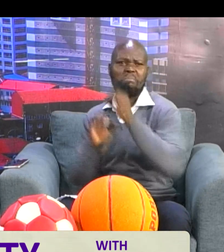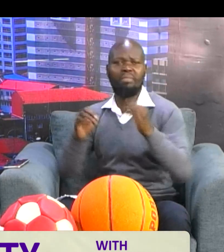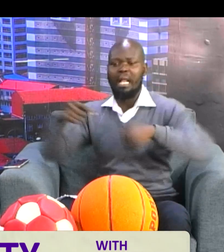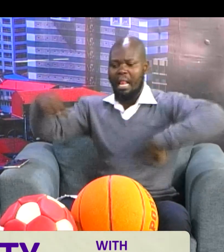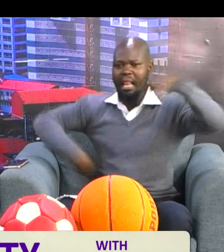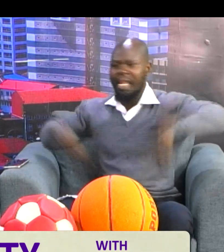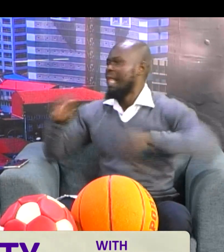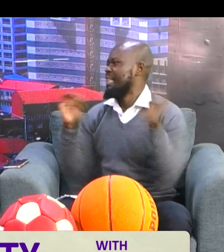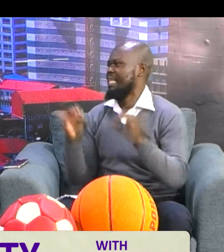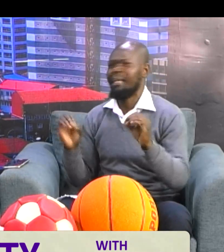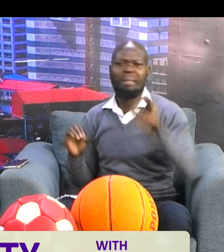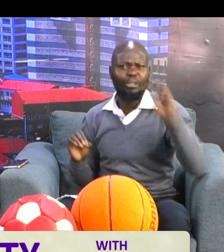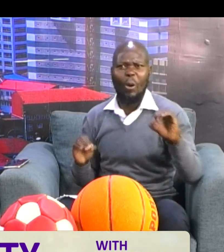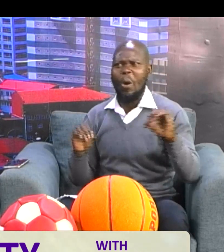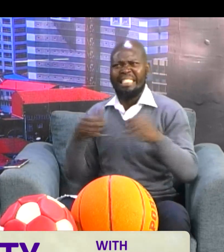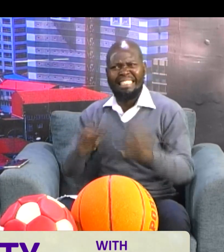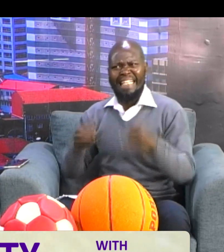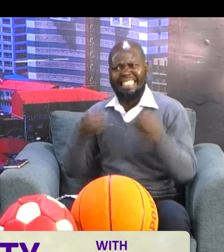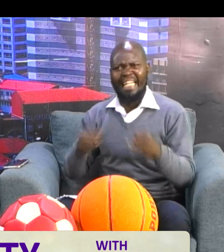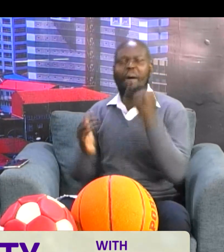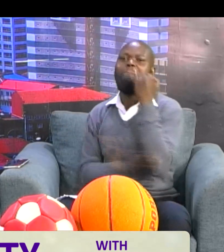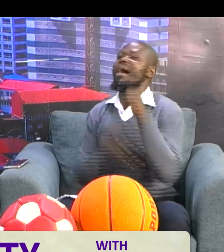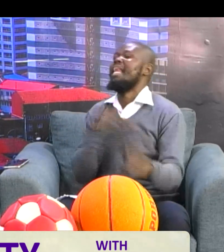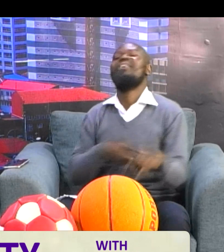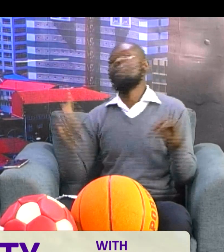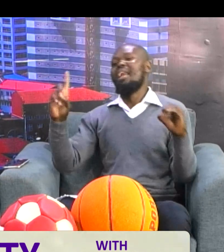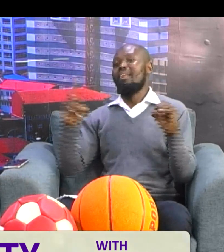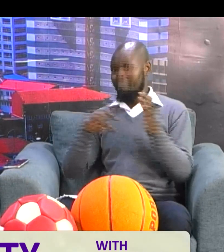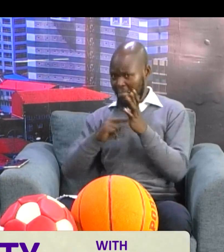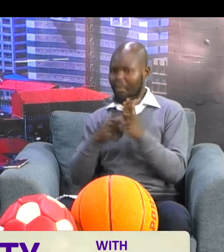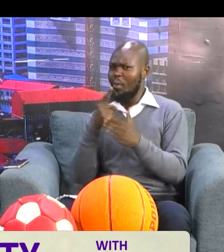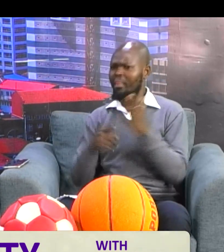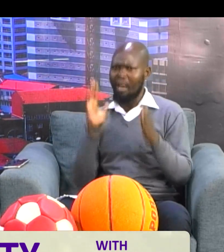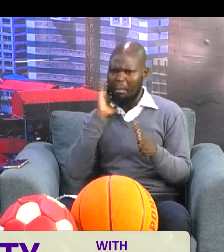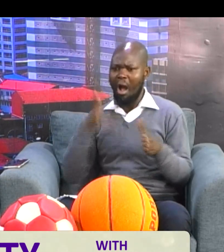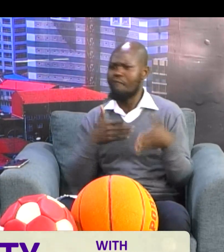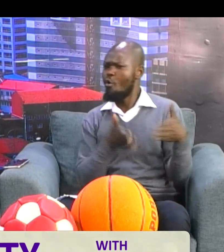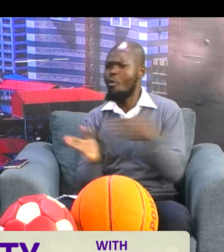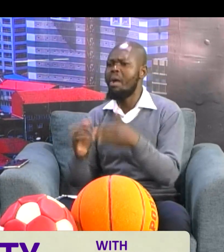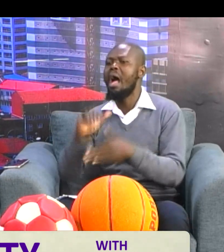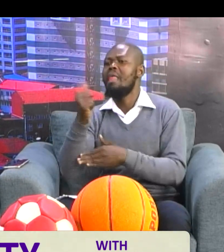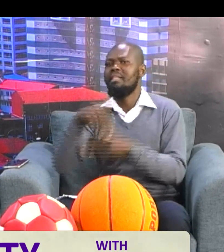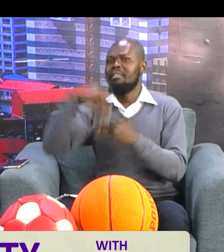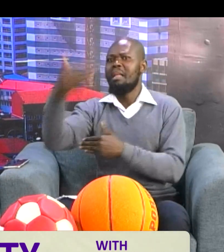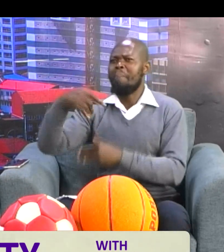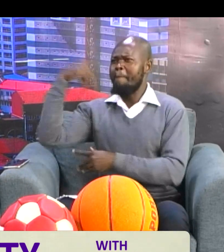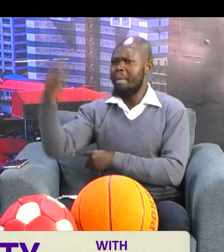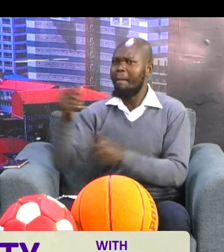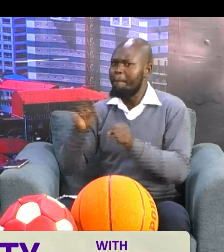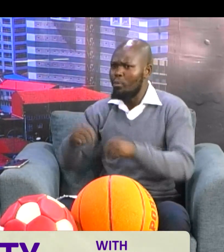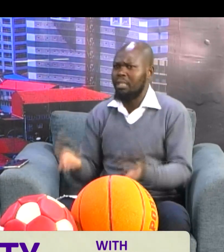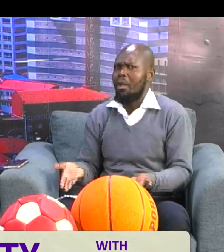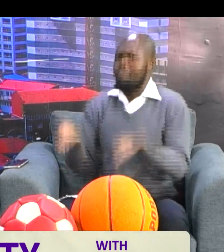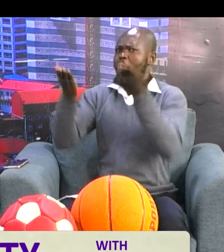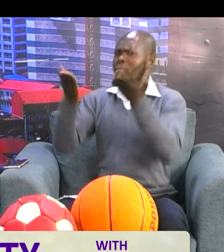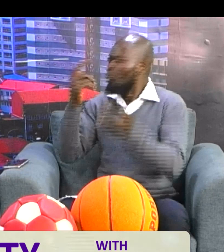1-0. And I know they did not concede, many goals, but it was just by bad luck that 1 goal they